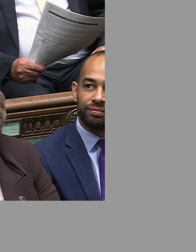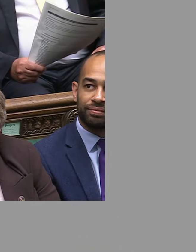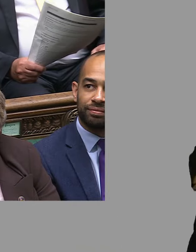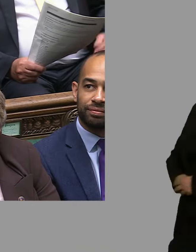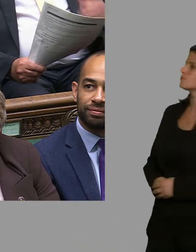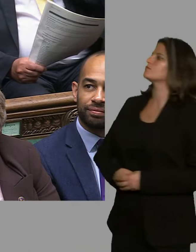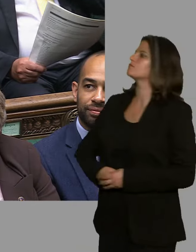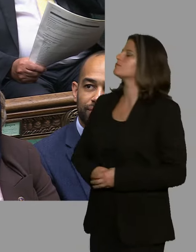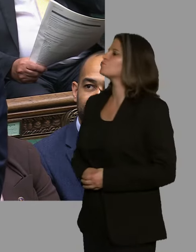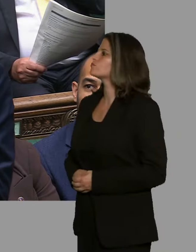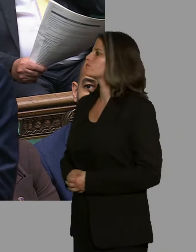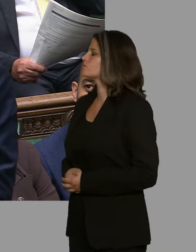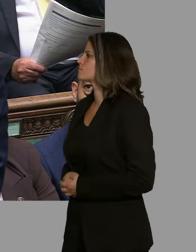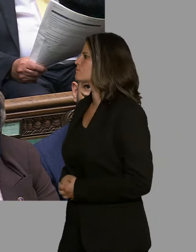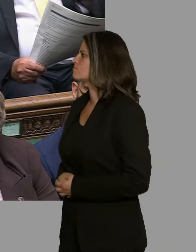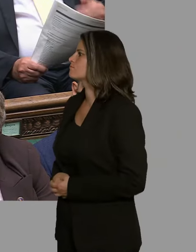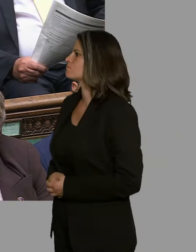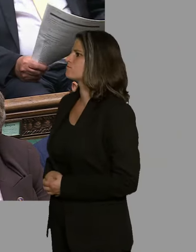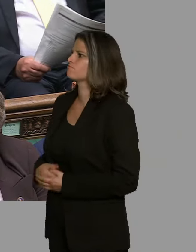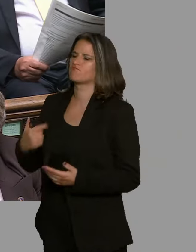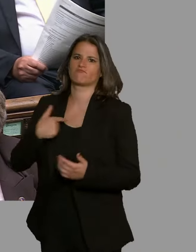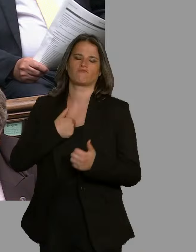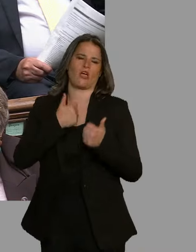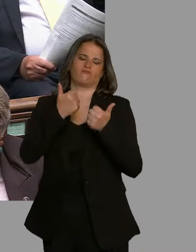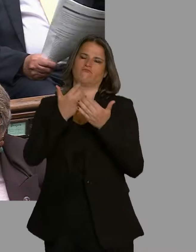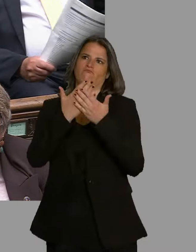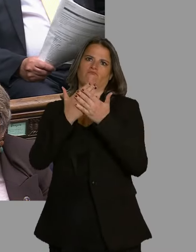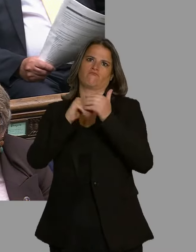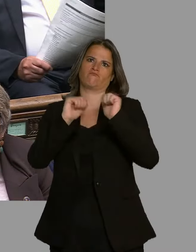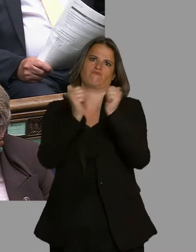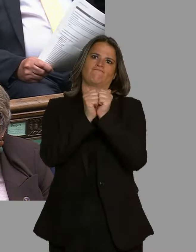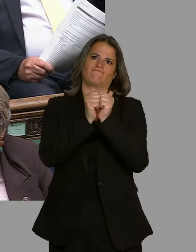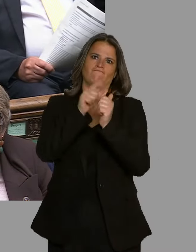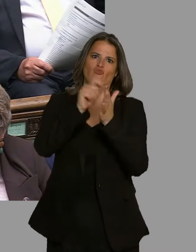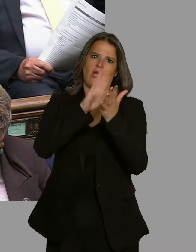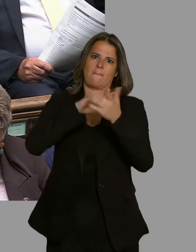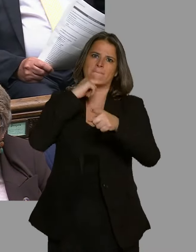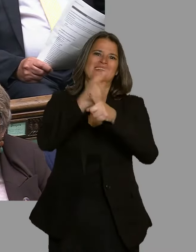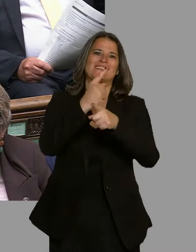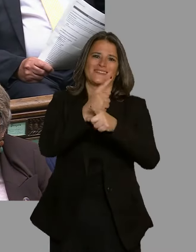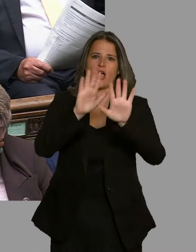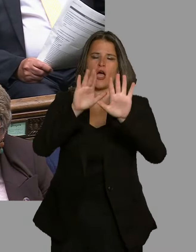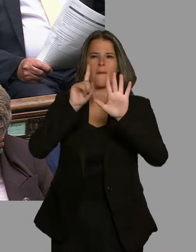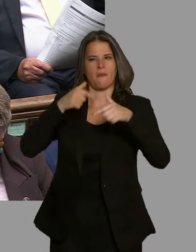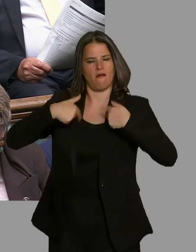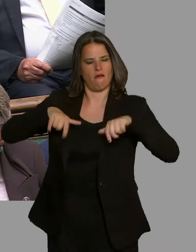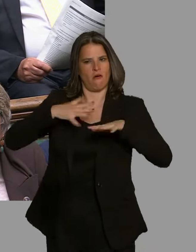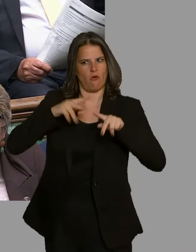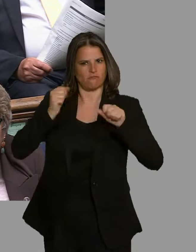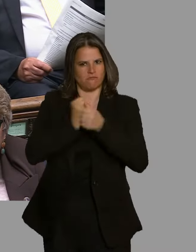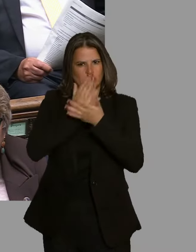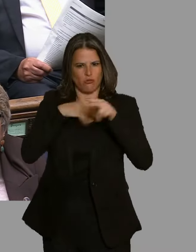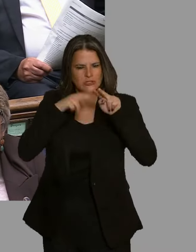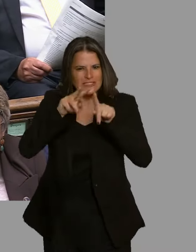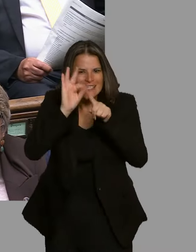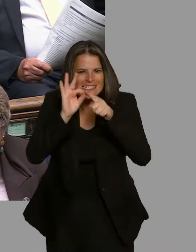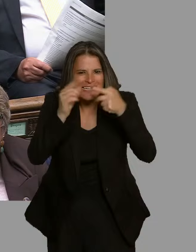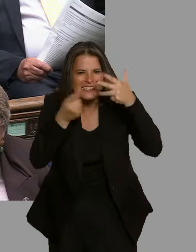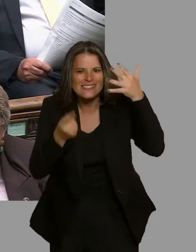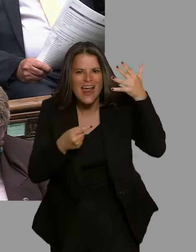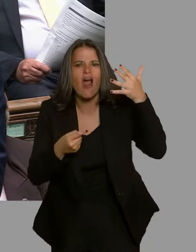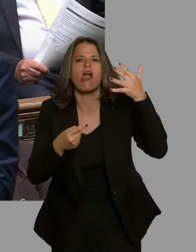like carers, because the government's changes to PIP will have big consequences for family carers,